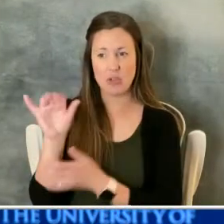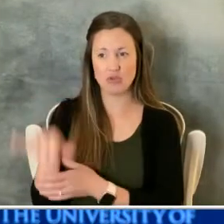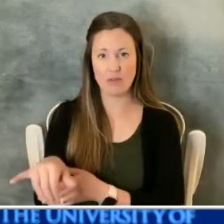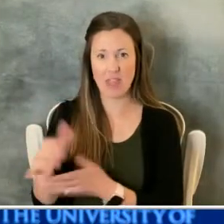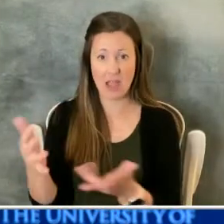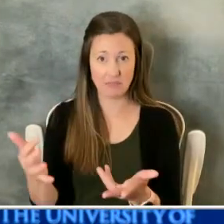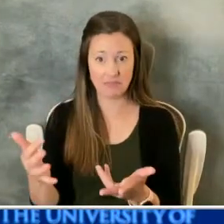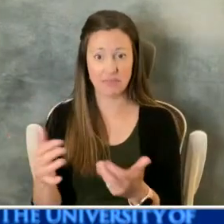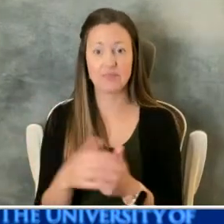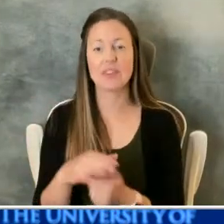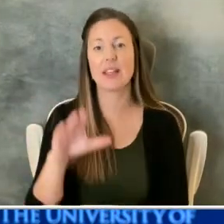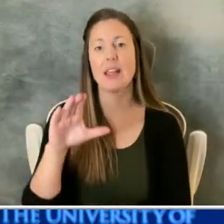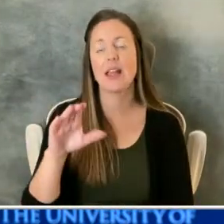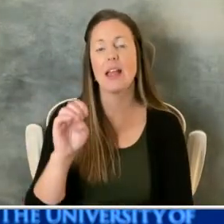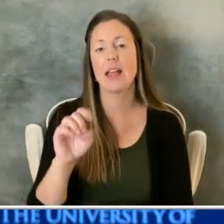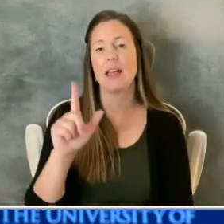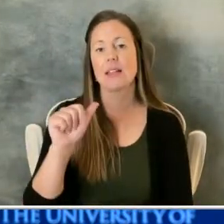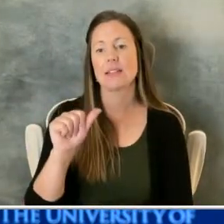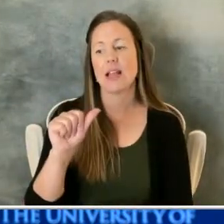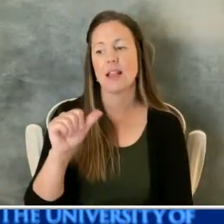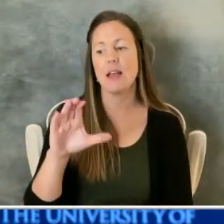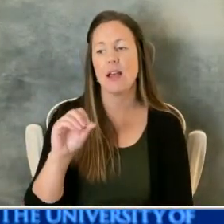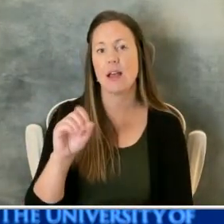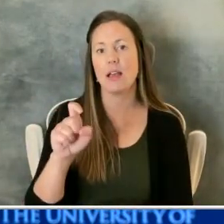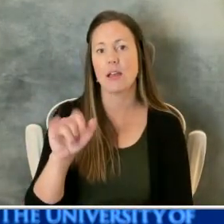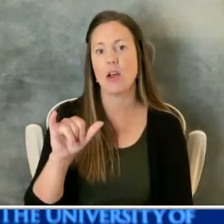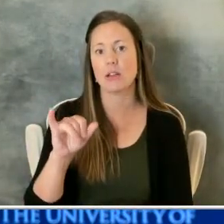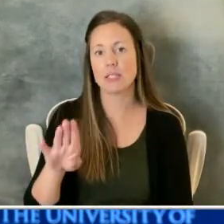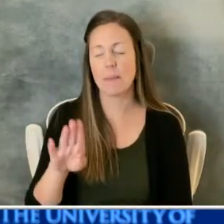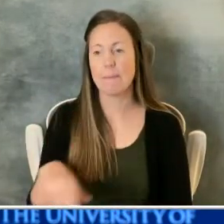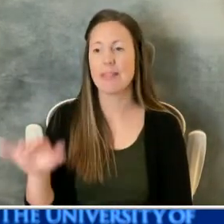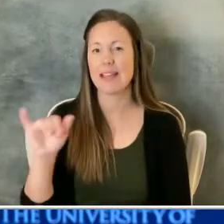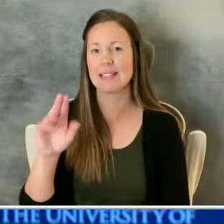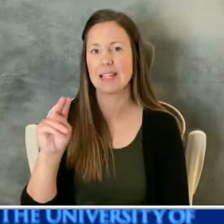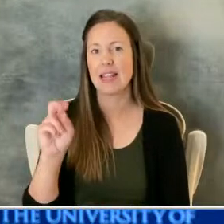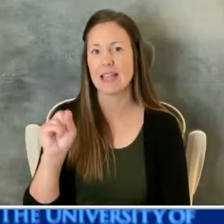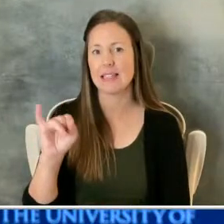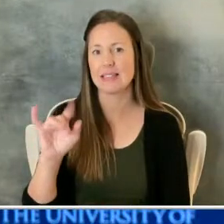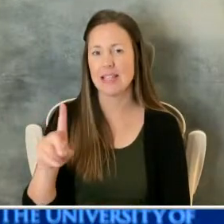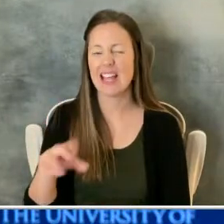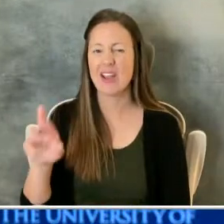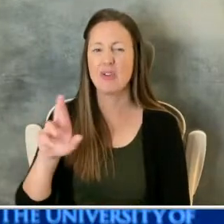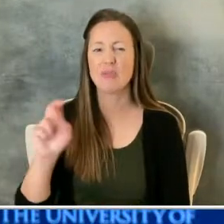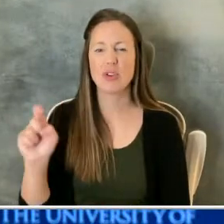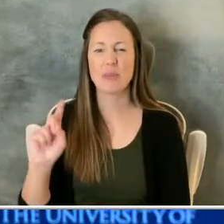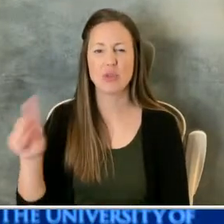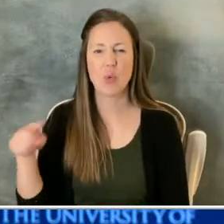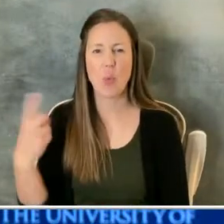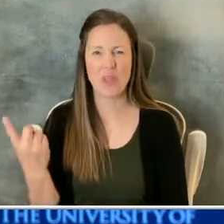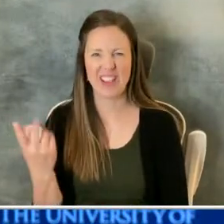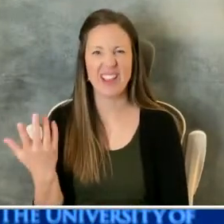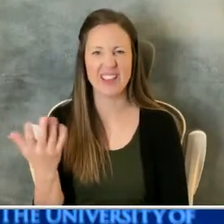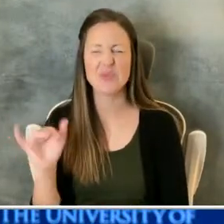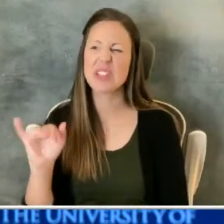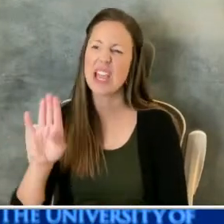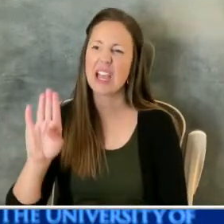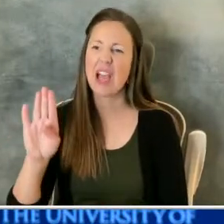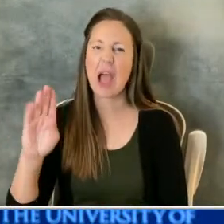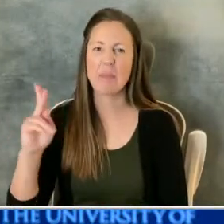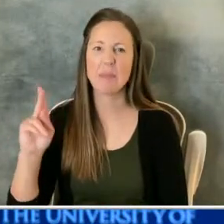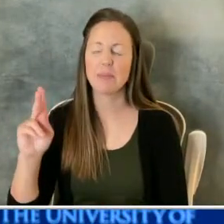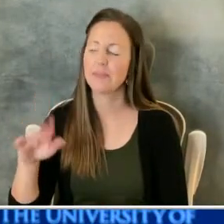an NSAID that is prescription only. It's kind of like a souped up ibuprofen, if you will. But looking at that to help cure symptoms.